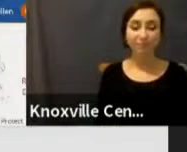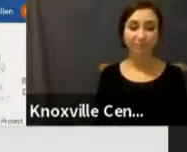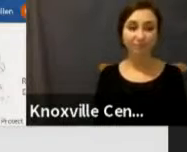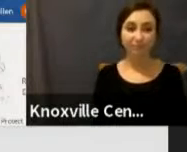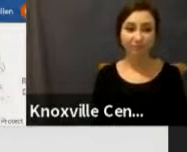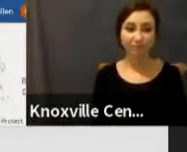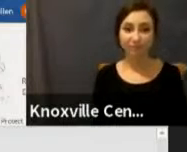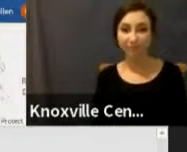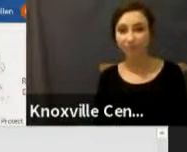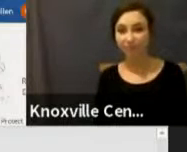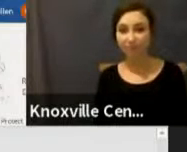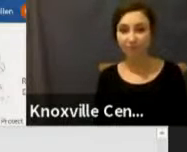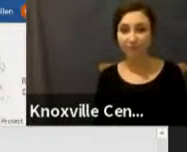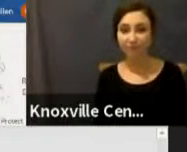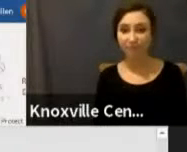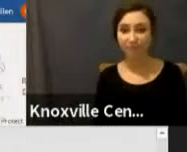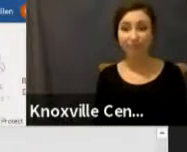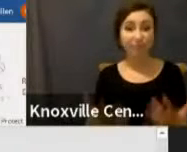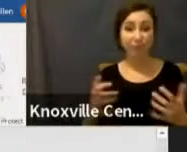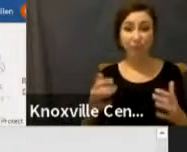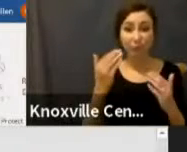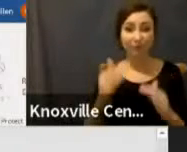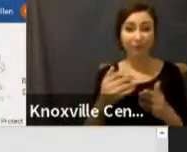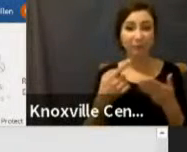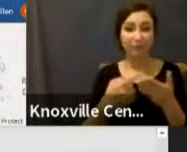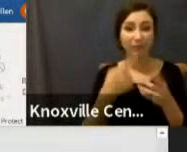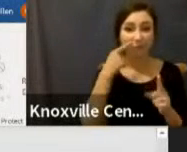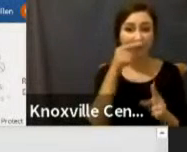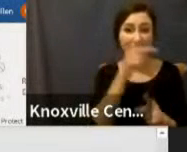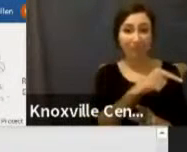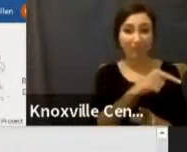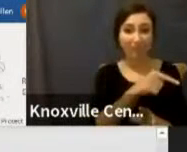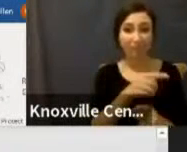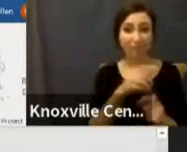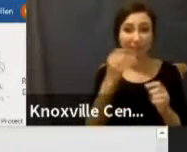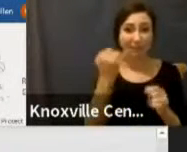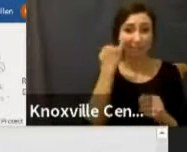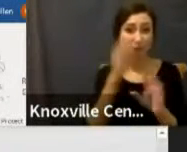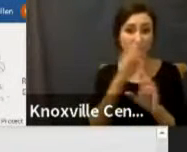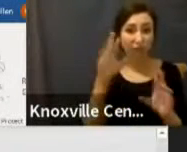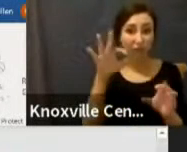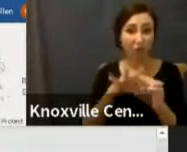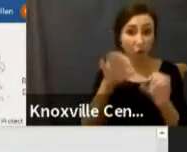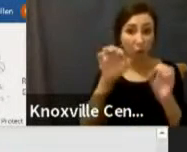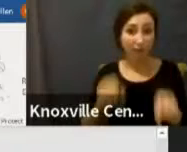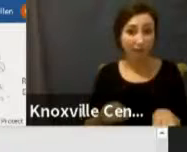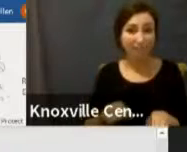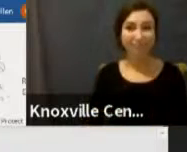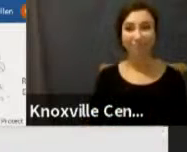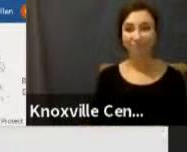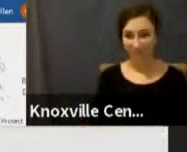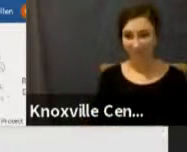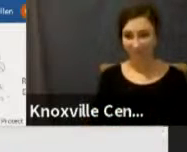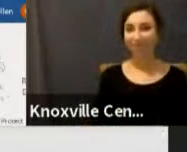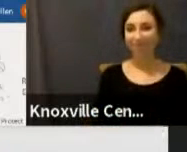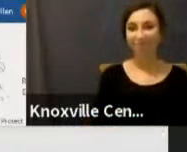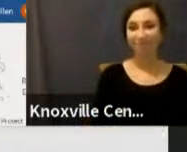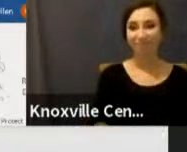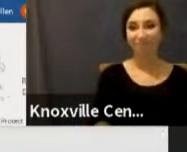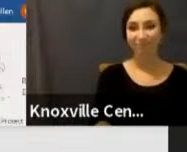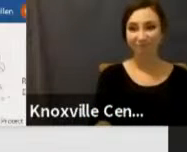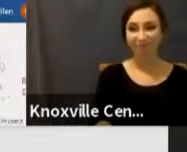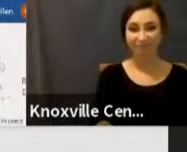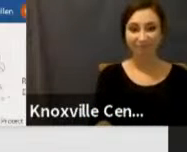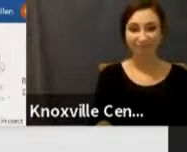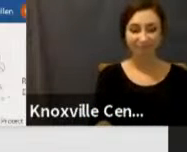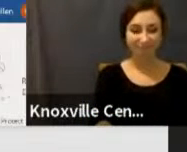We don't want to limit discussion on this, but if we're ready to vote, we can do so. This is Lisa. I'd just like to tell Dr. Buchanan, thank you for